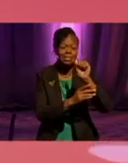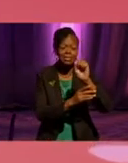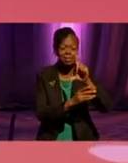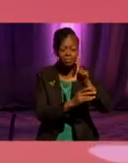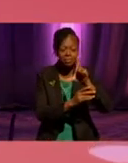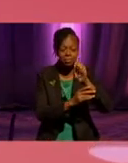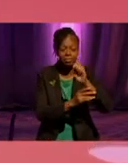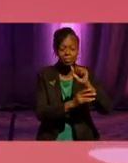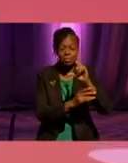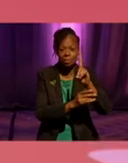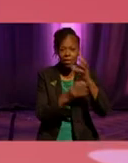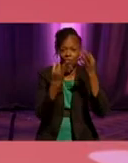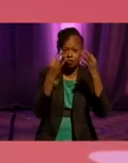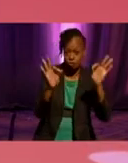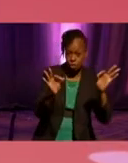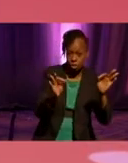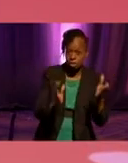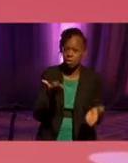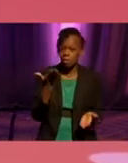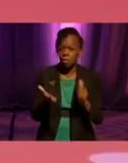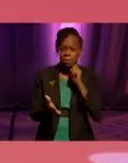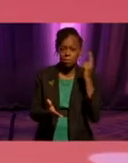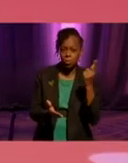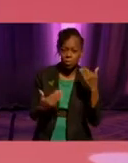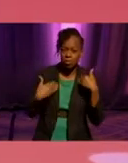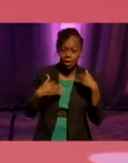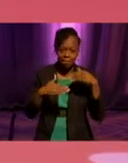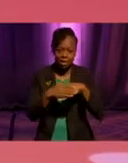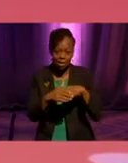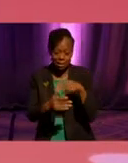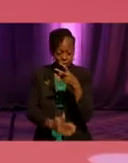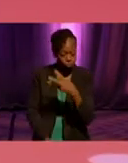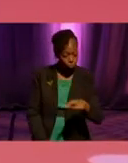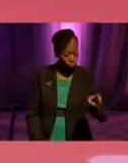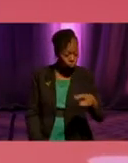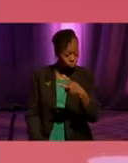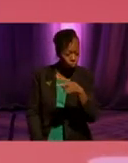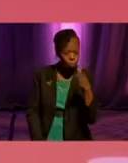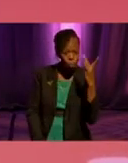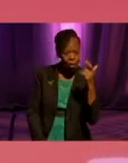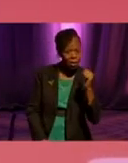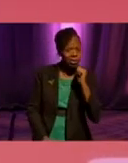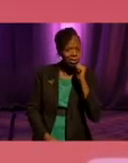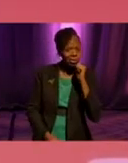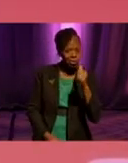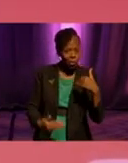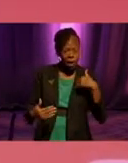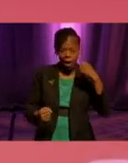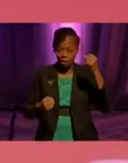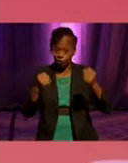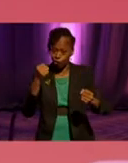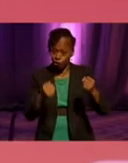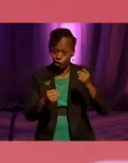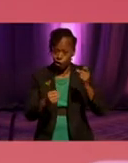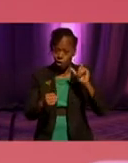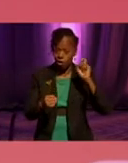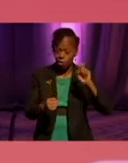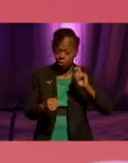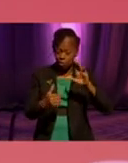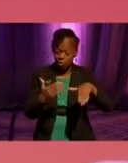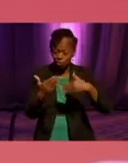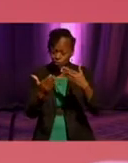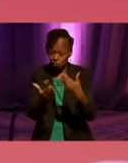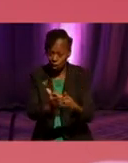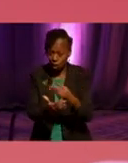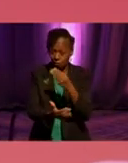don't always have access to transportation because you don't own a car and you have to get to the medical